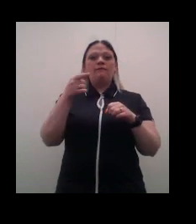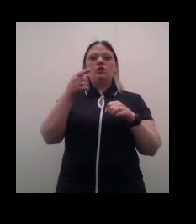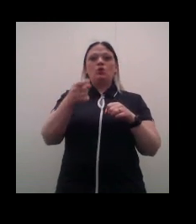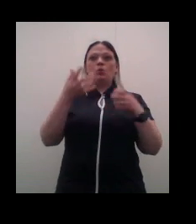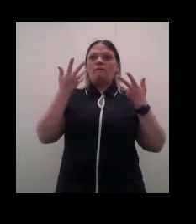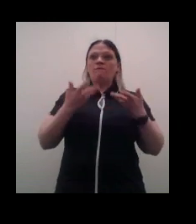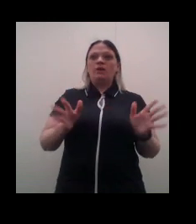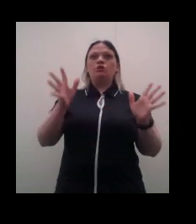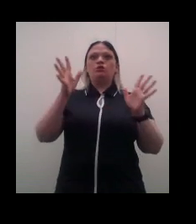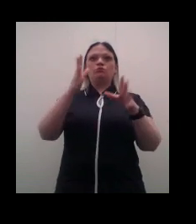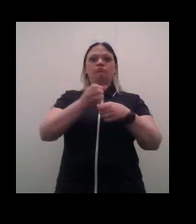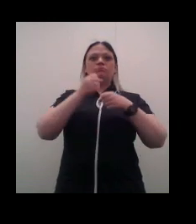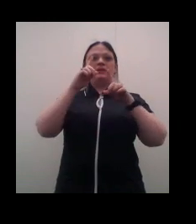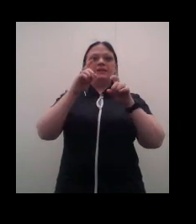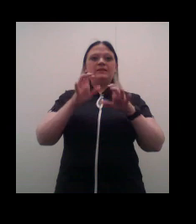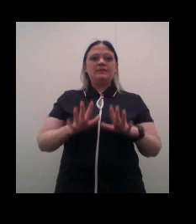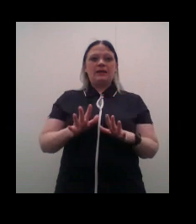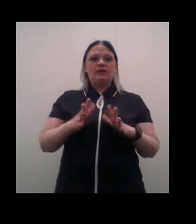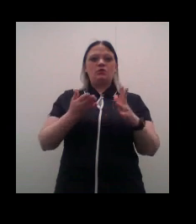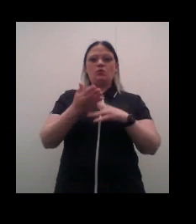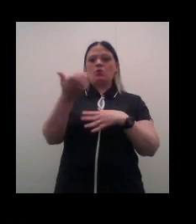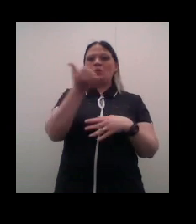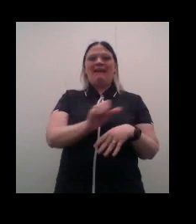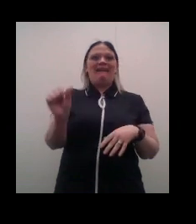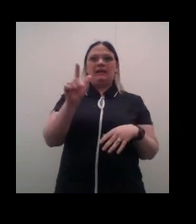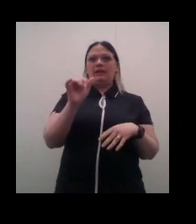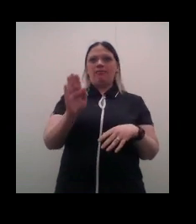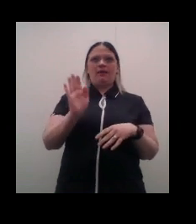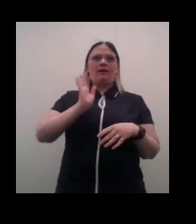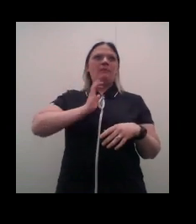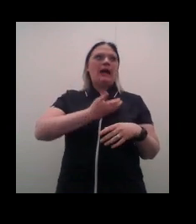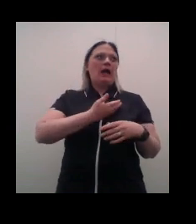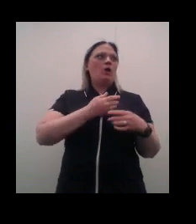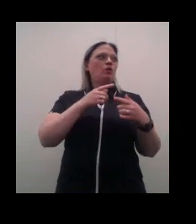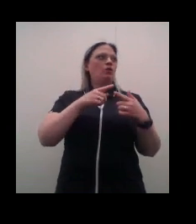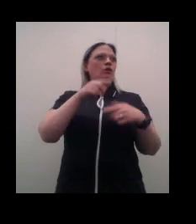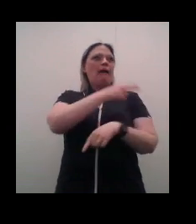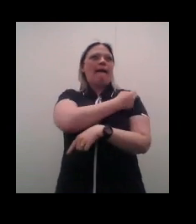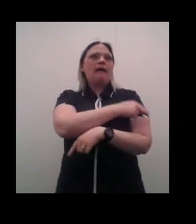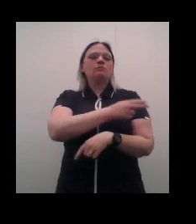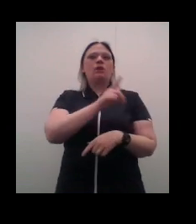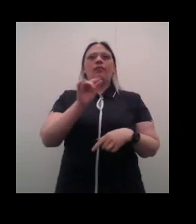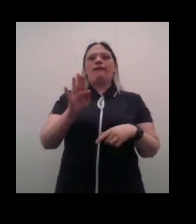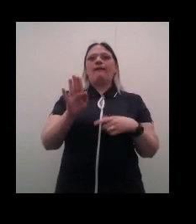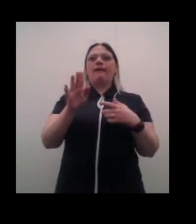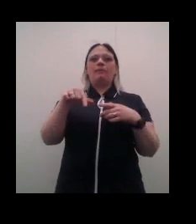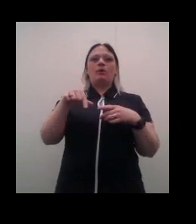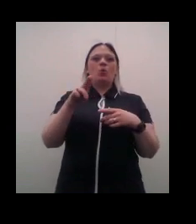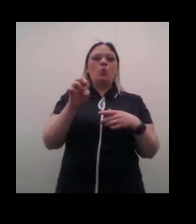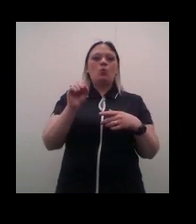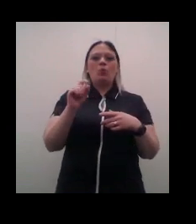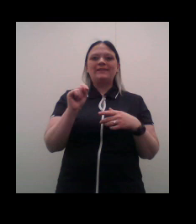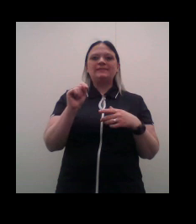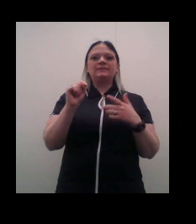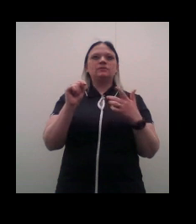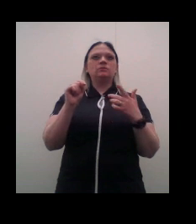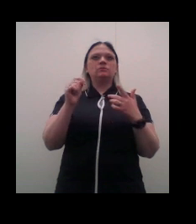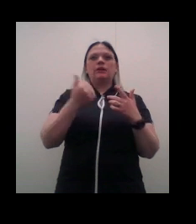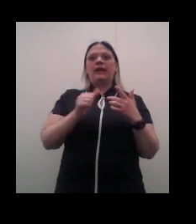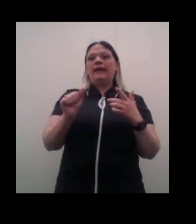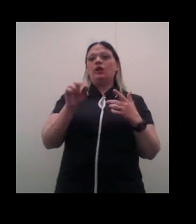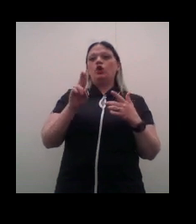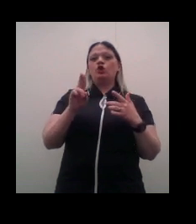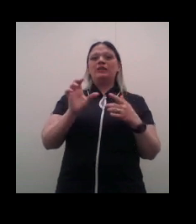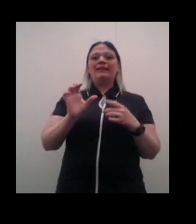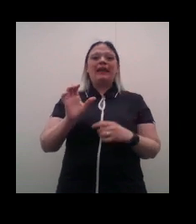for COVID-19 by any laboratory, our lab, any of the hospital labs, Quest, at any of the urgent